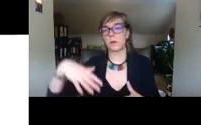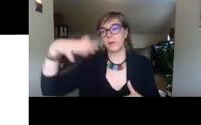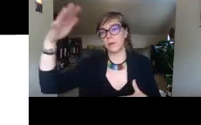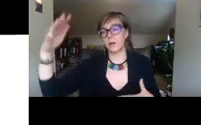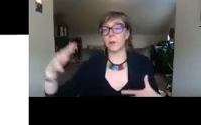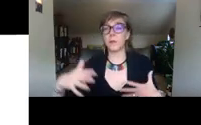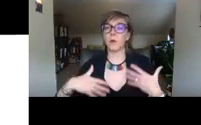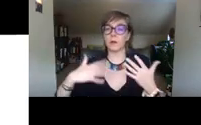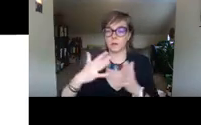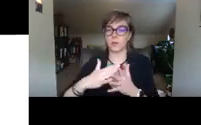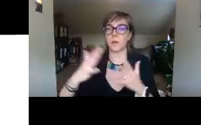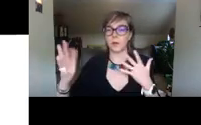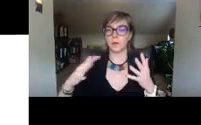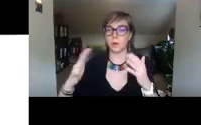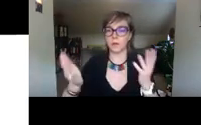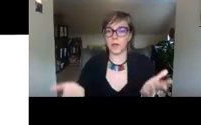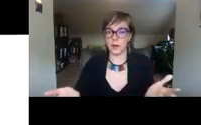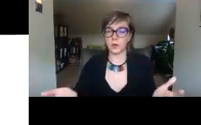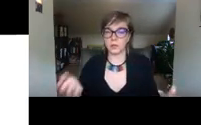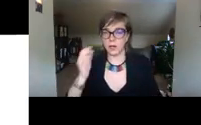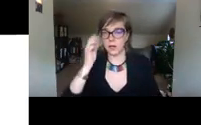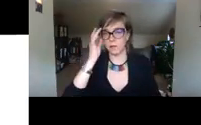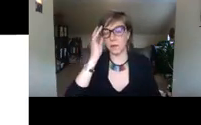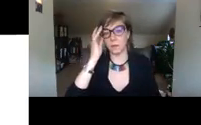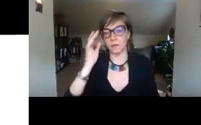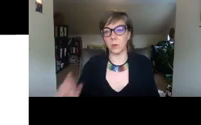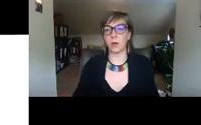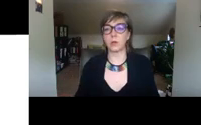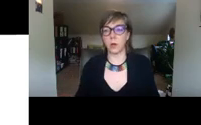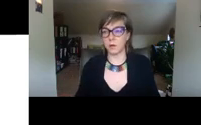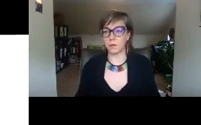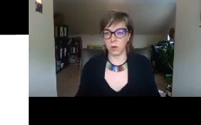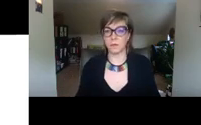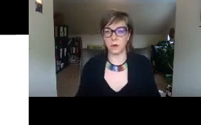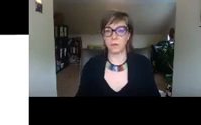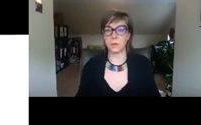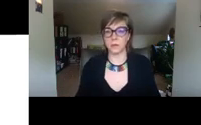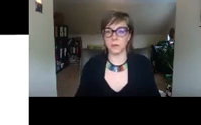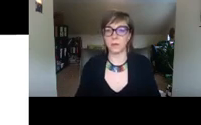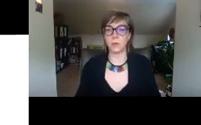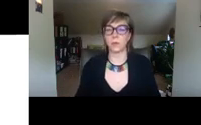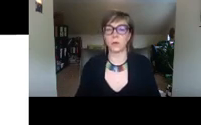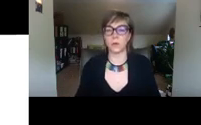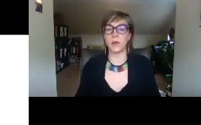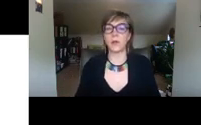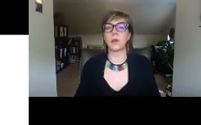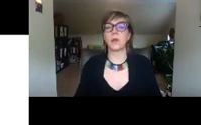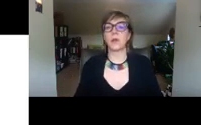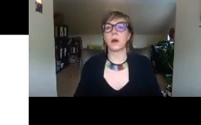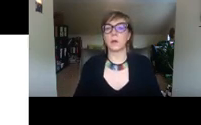So, you know, people wanted to respond more than the categories that I had given them. So a lot of respondents were